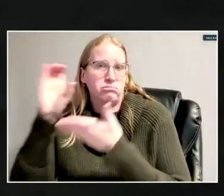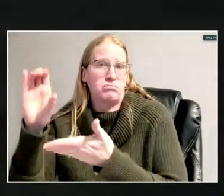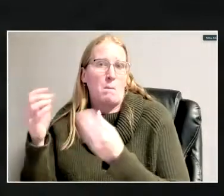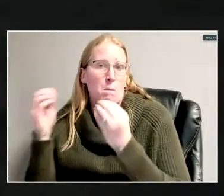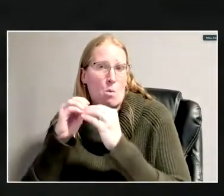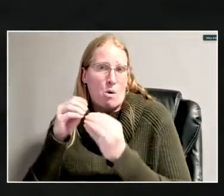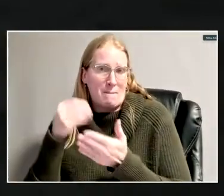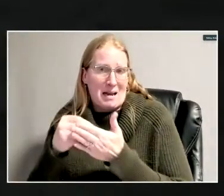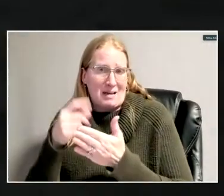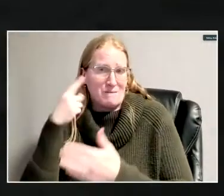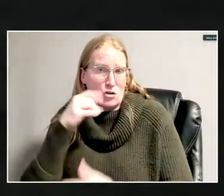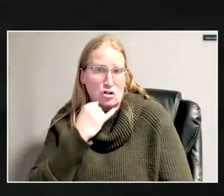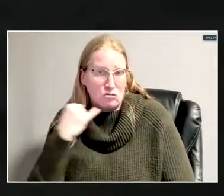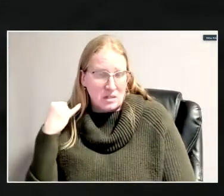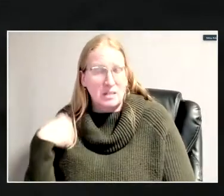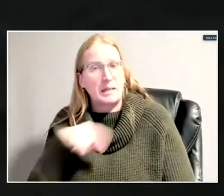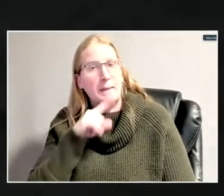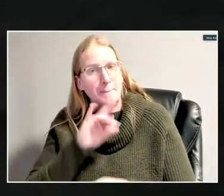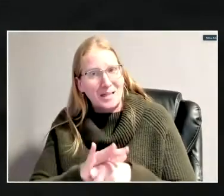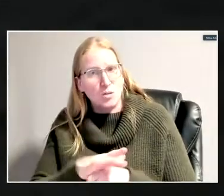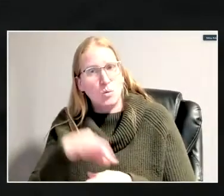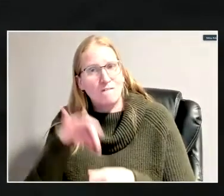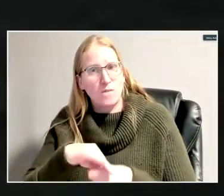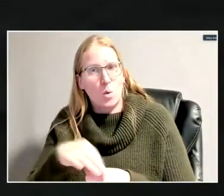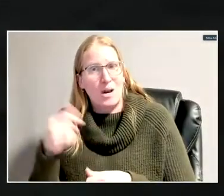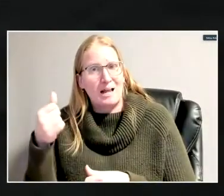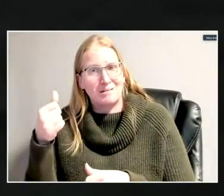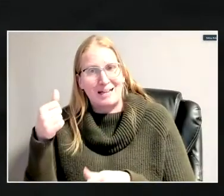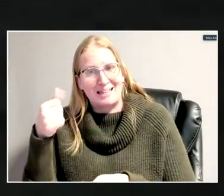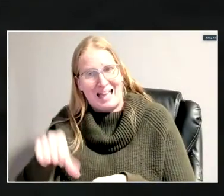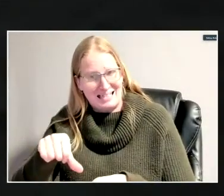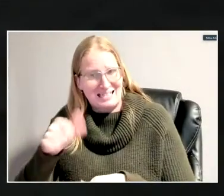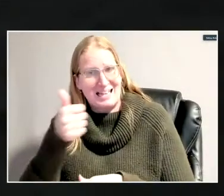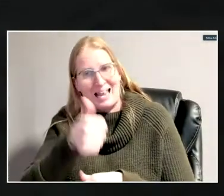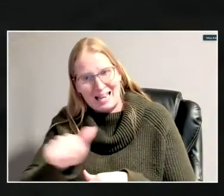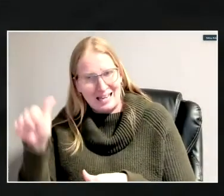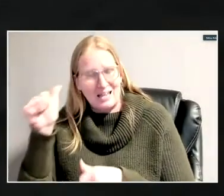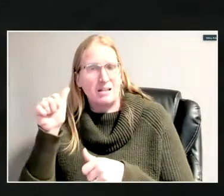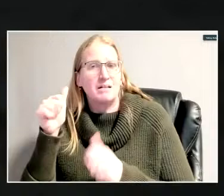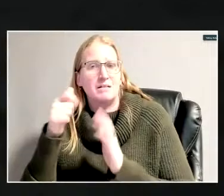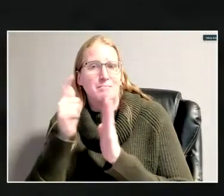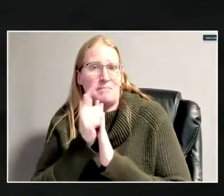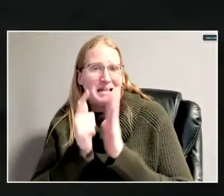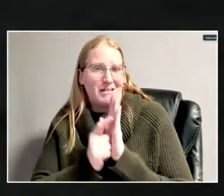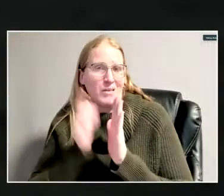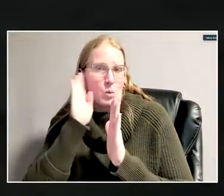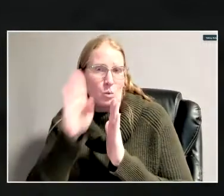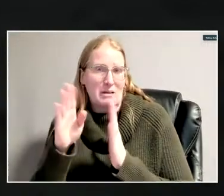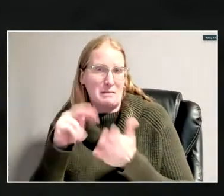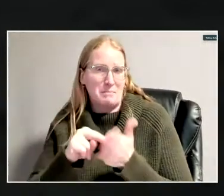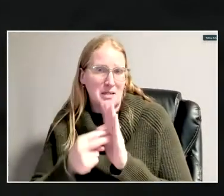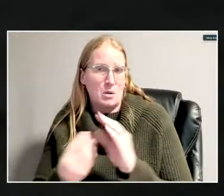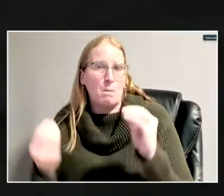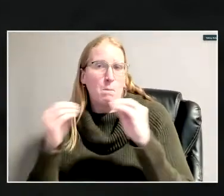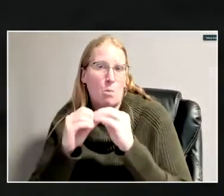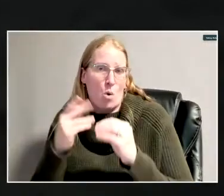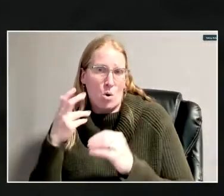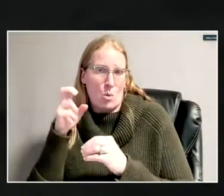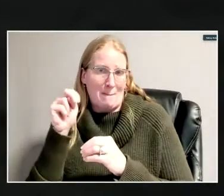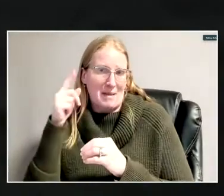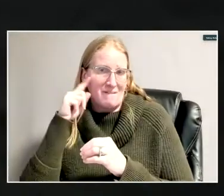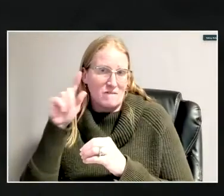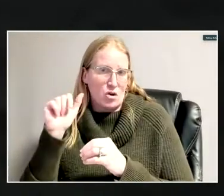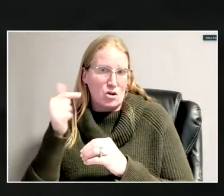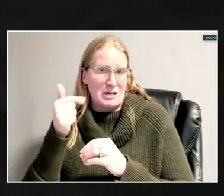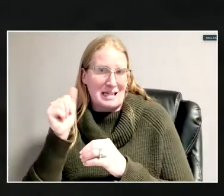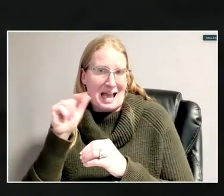vote against any bill that includes weapons for the war in Gaza the representative town meeting further asked the brador town clerk to trans transmit an official copy of this